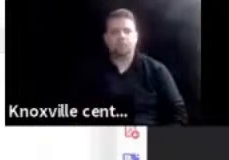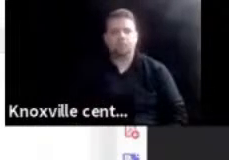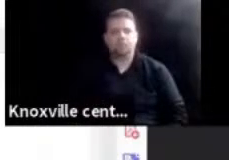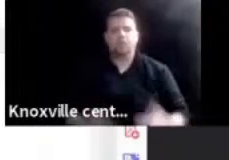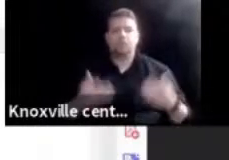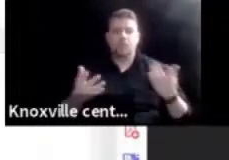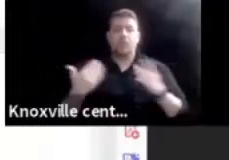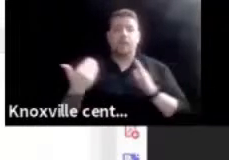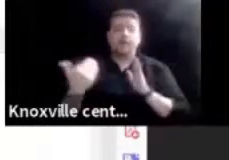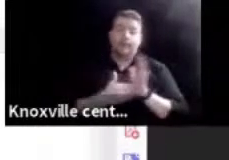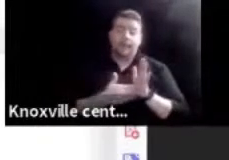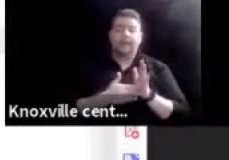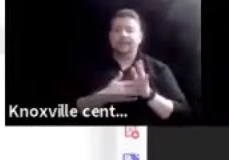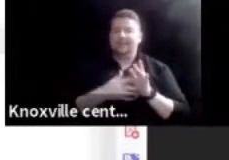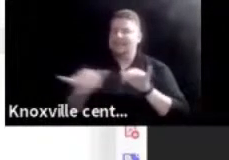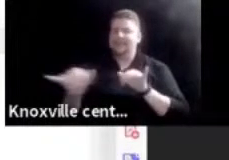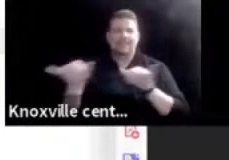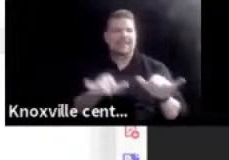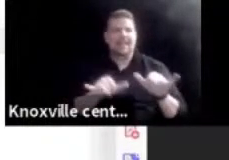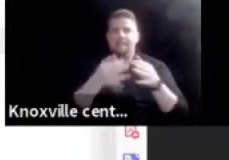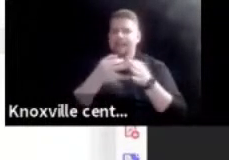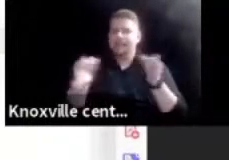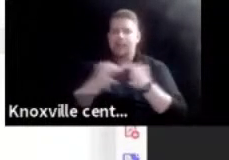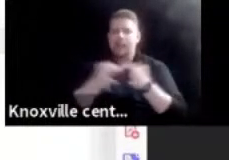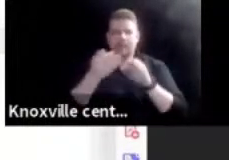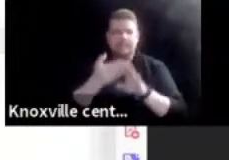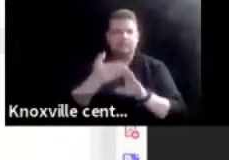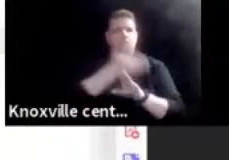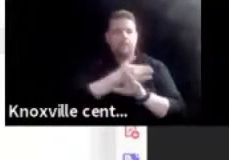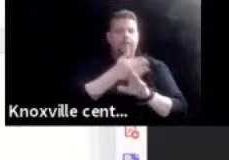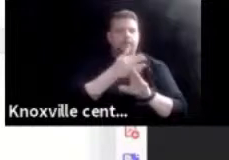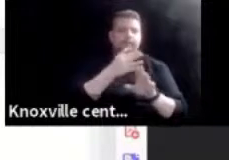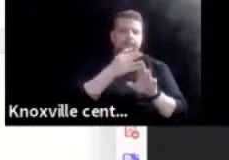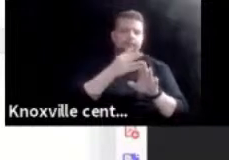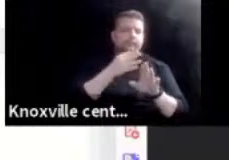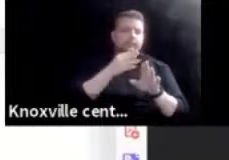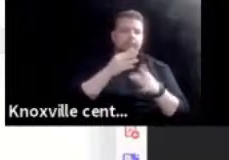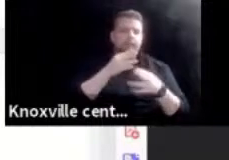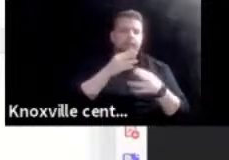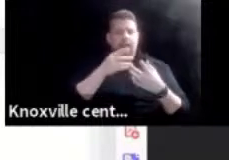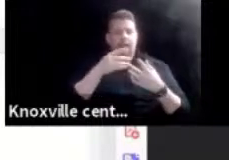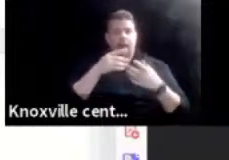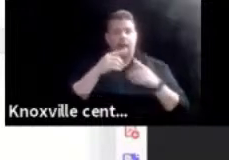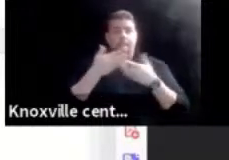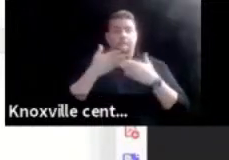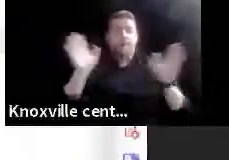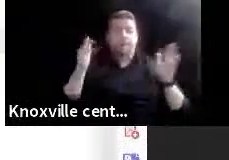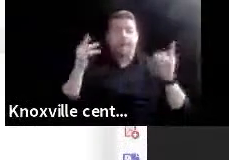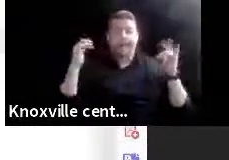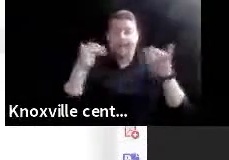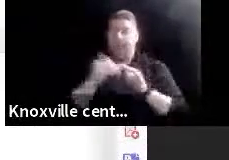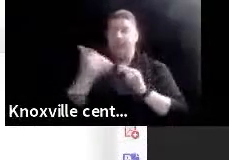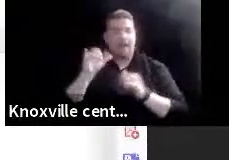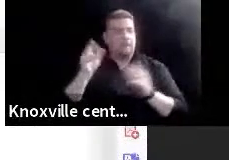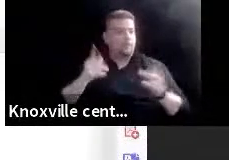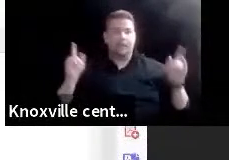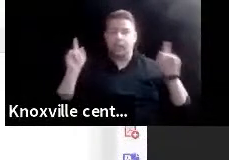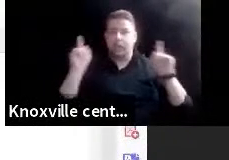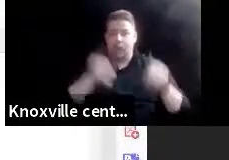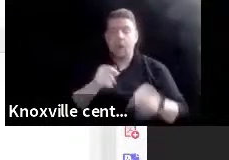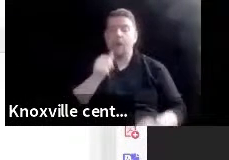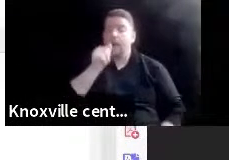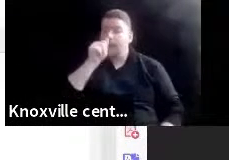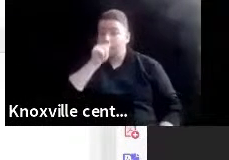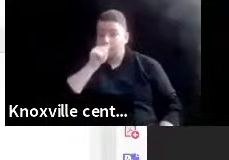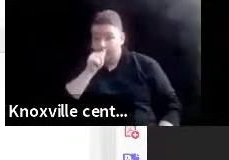So again, that's the same language we had in the previous one. And so a public gathering is something anybody can go to. A private gathering is something